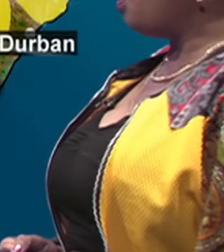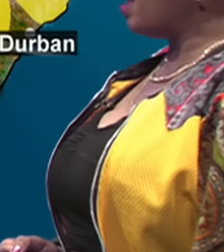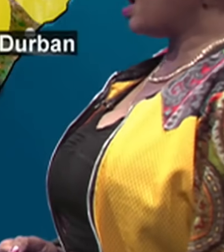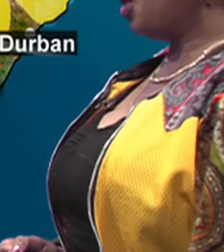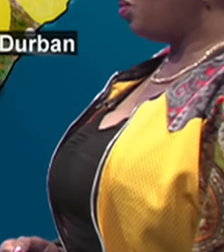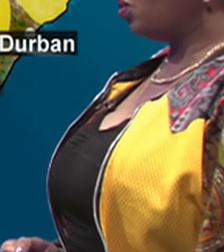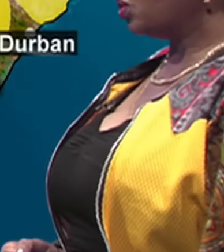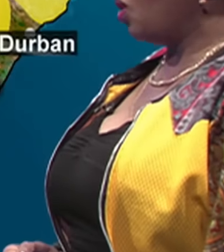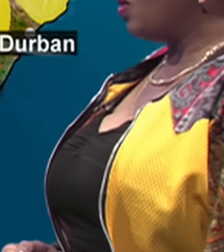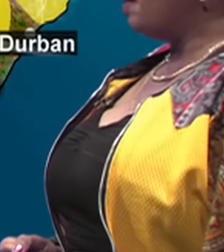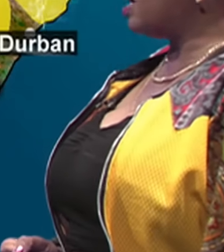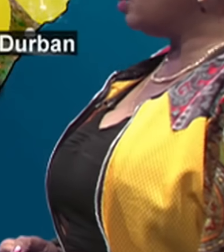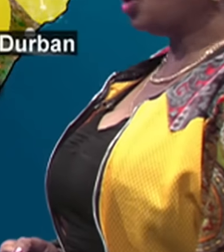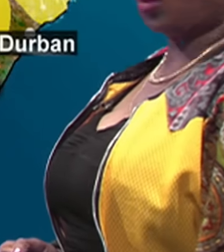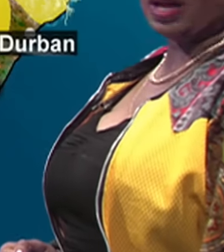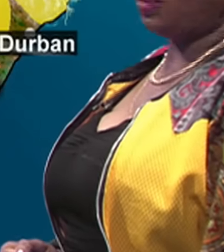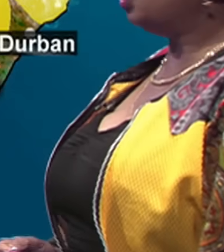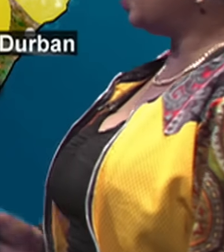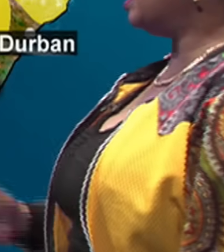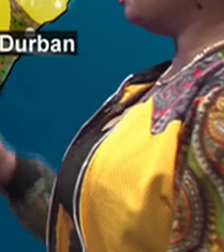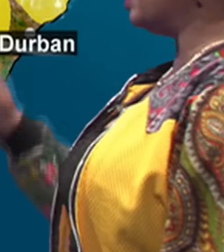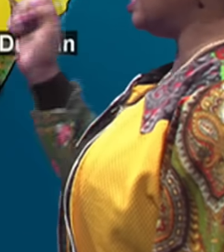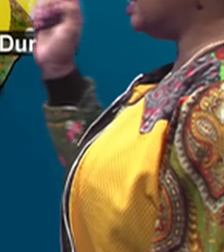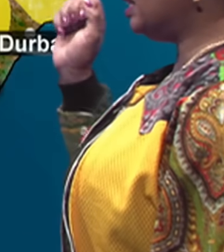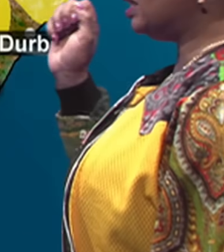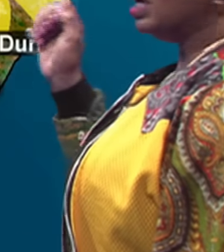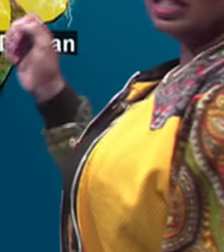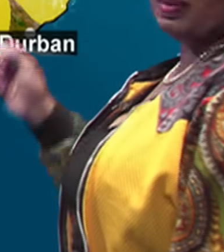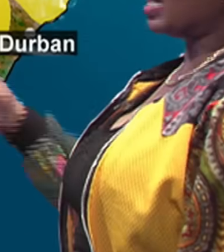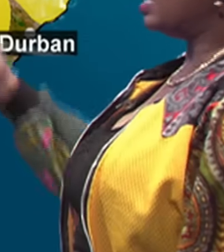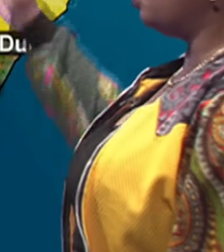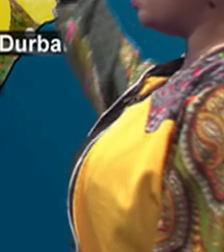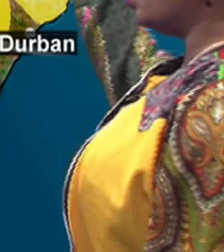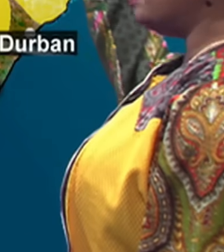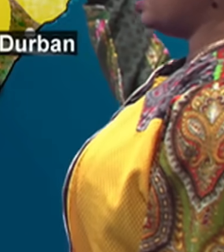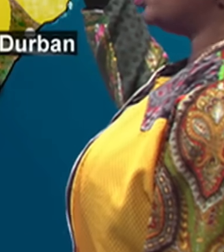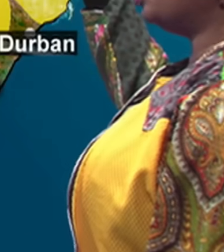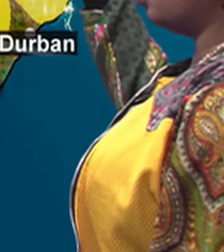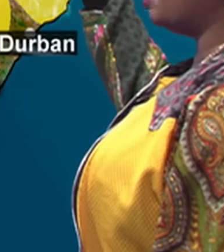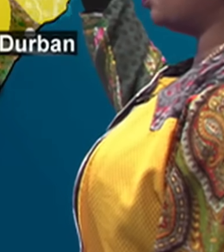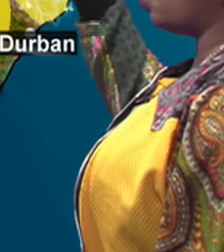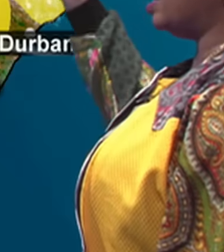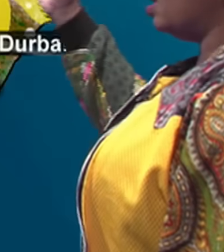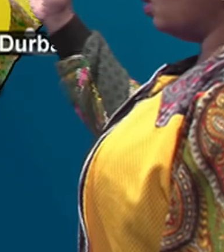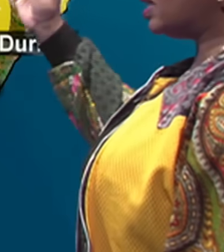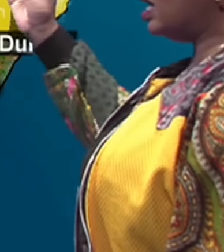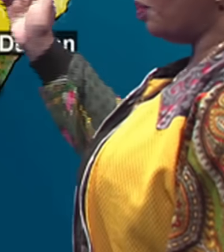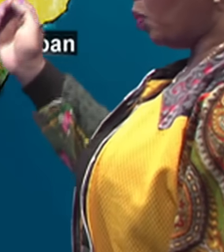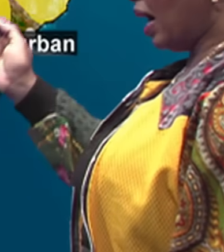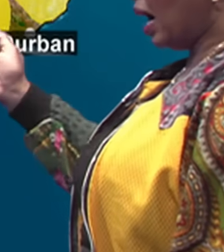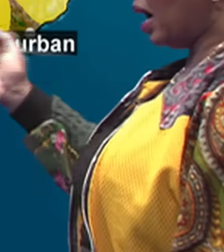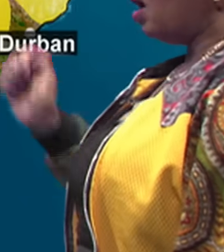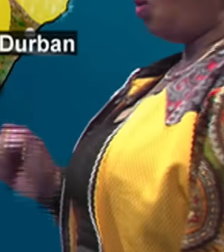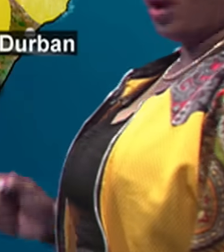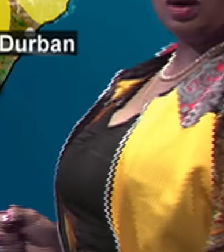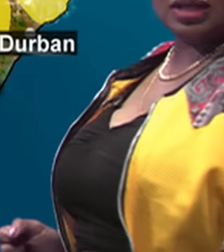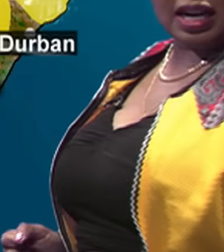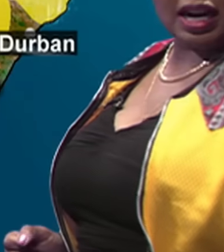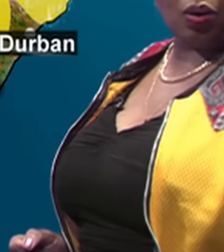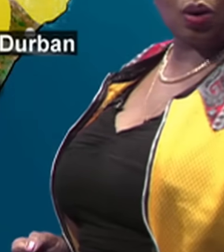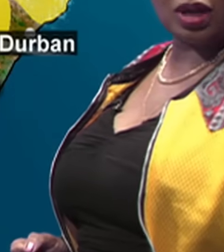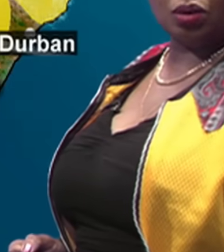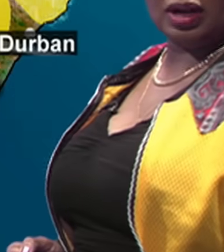bošegong bo ba kakanya boso ba re lemoša gore go tla be go ntse go ne le dipula tše dintšhi tša matlaka dibe gona go lebelela godimo go la Polokwane go tsenelela Mpumalanga gona